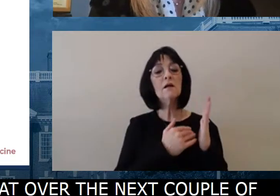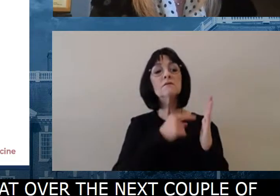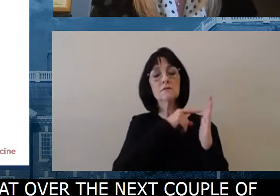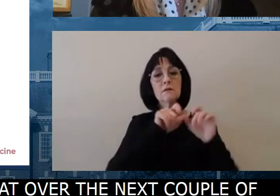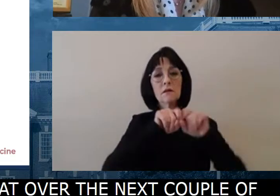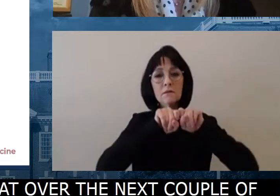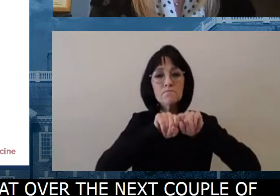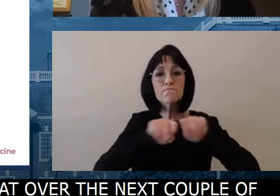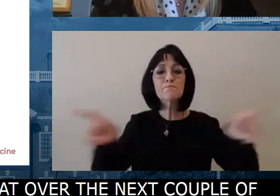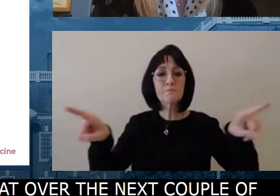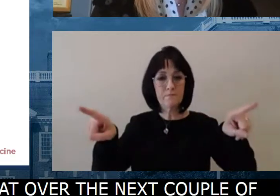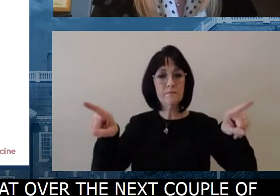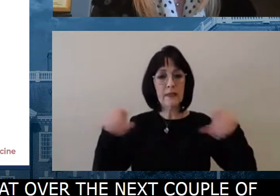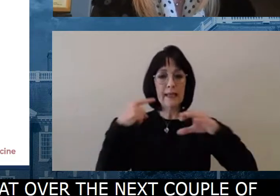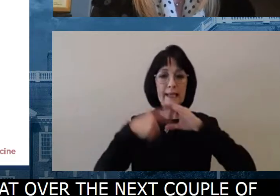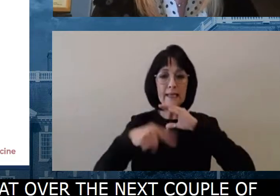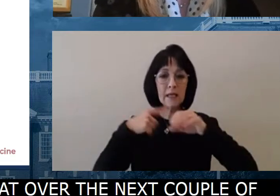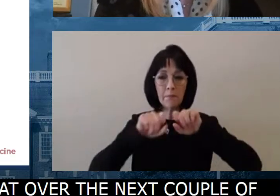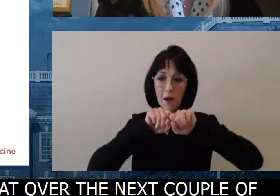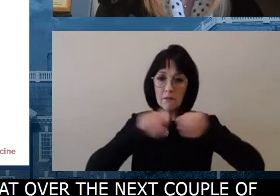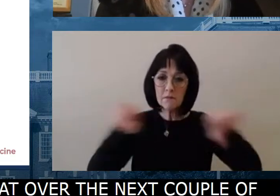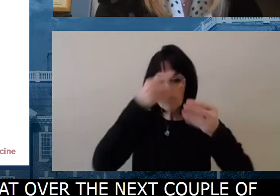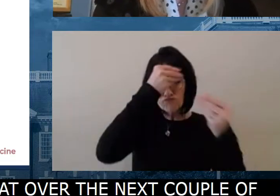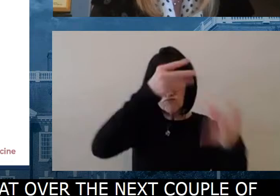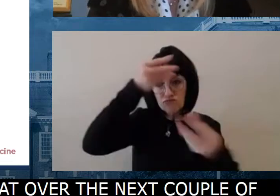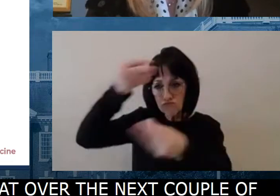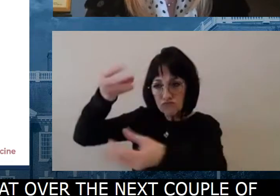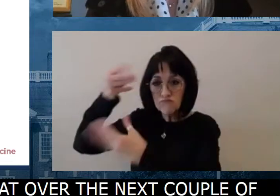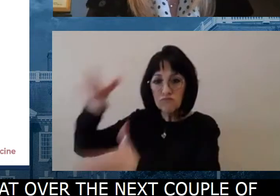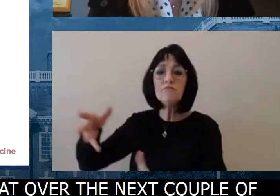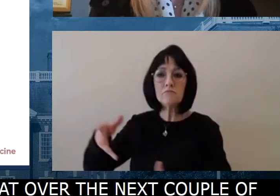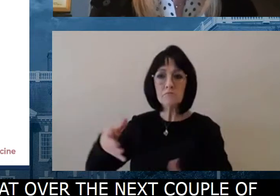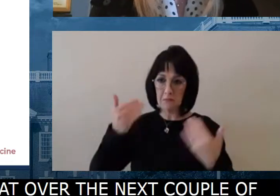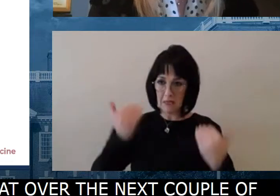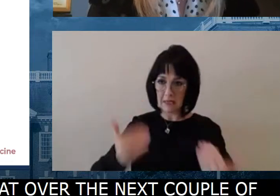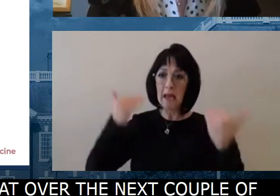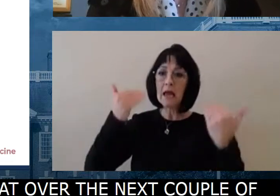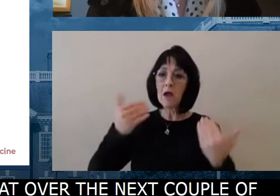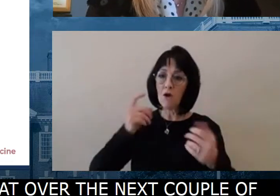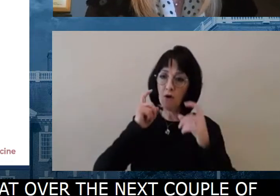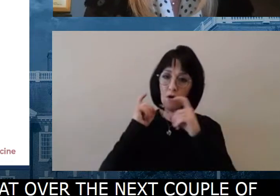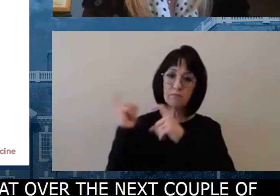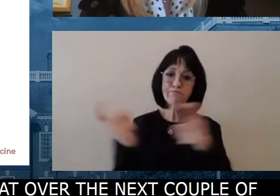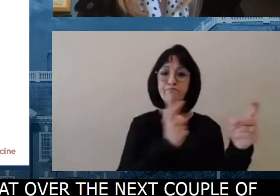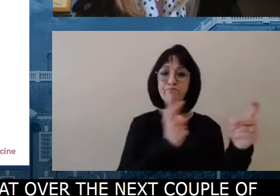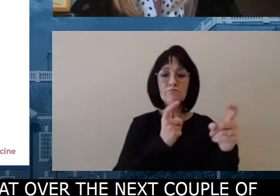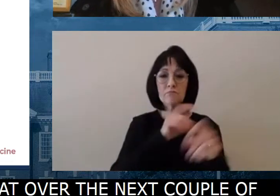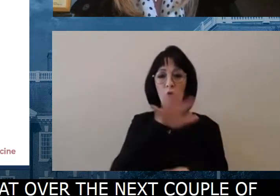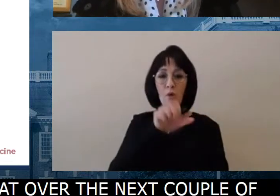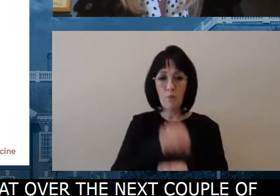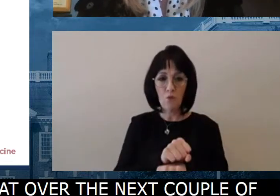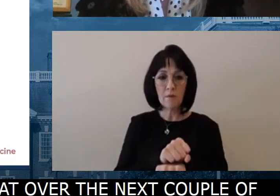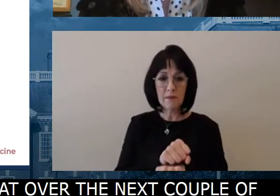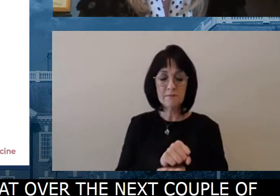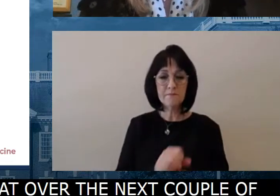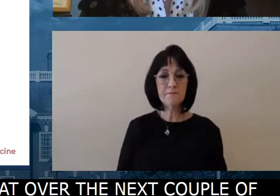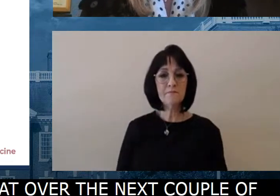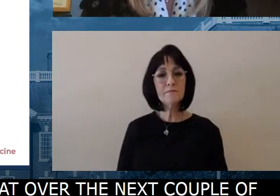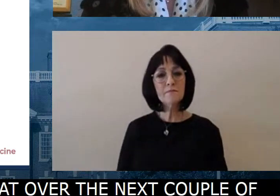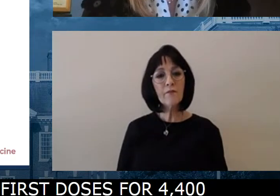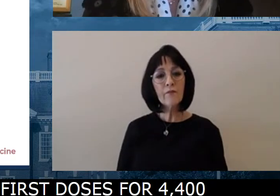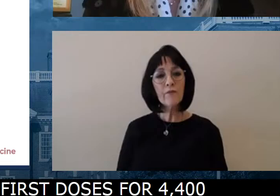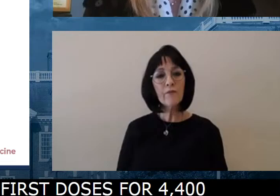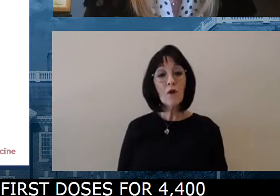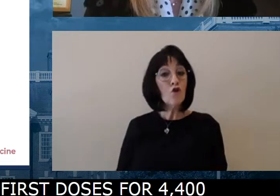this invitation was spread widely, and that is not what we would like to see. But the